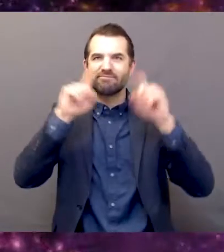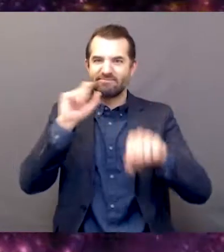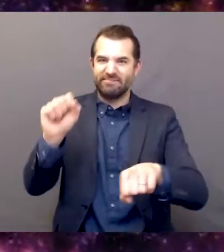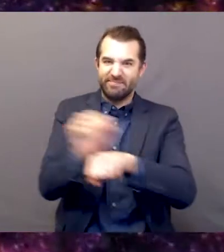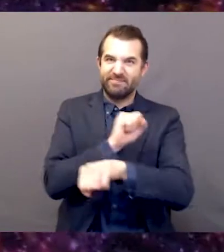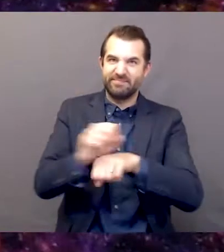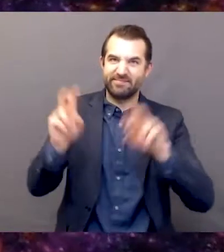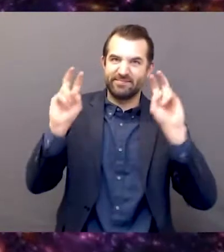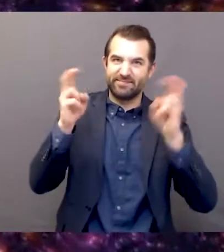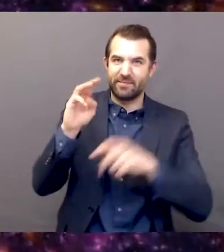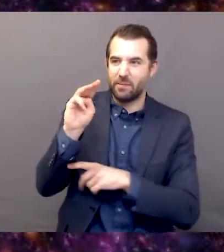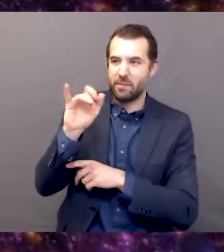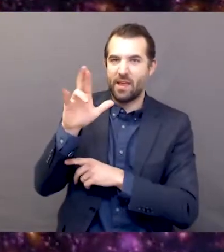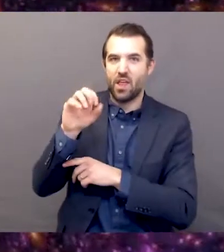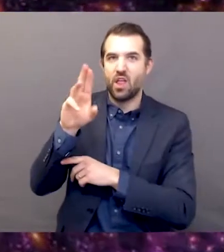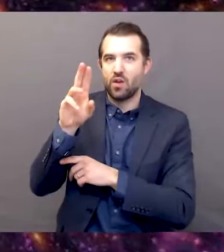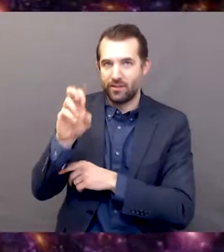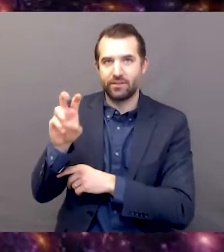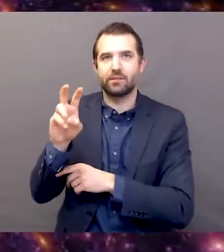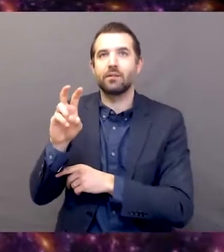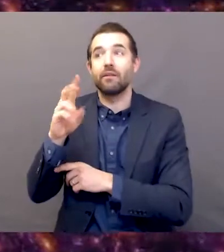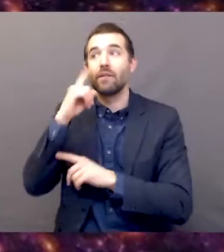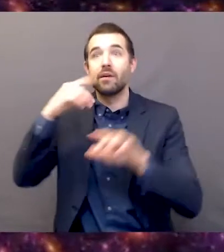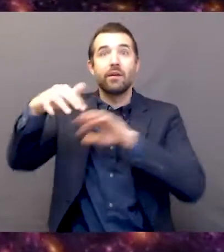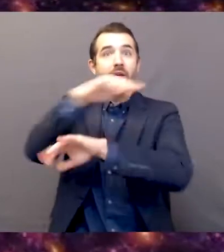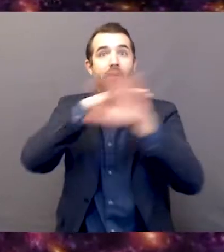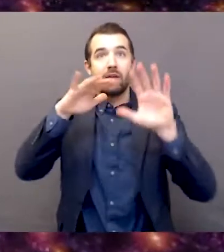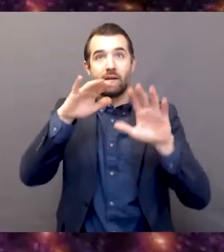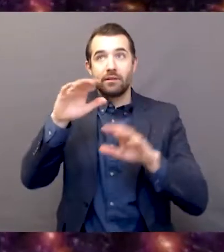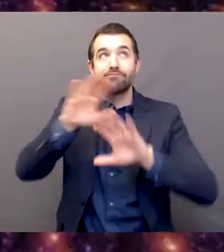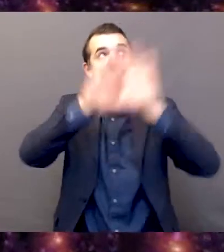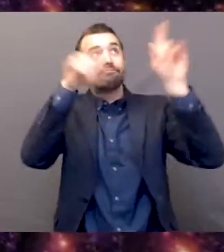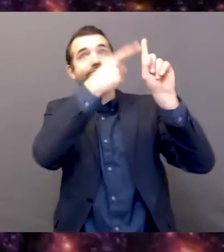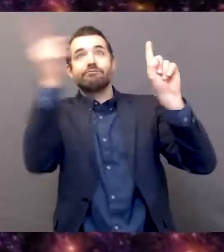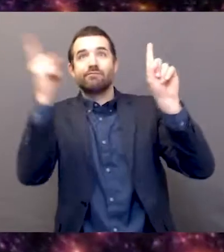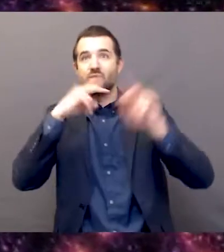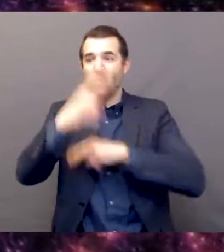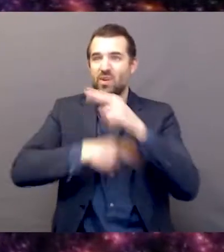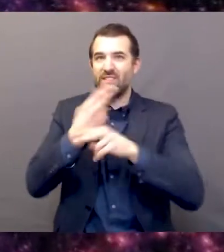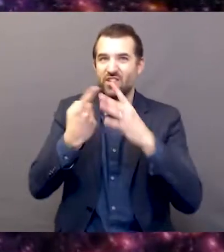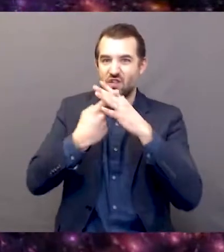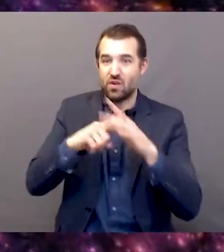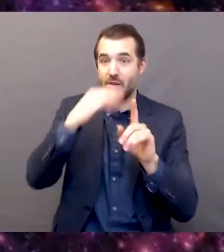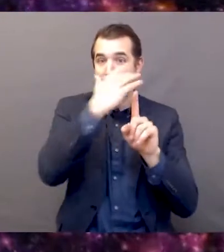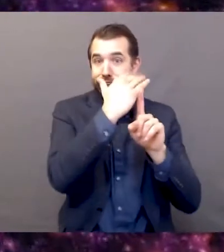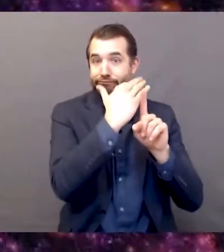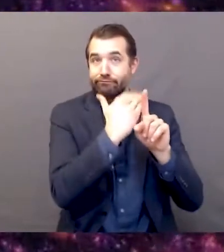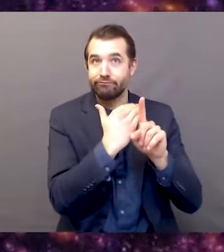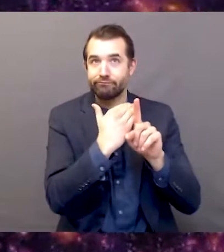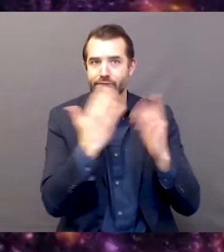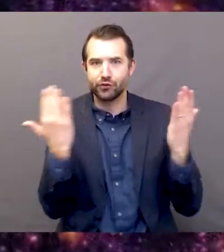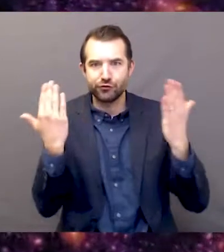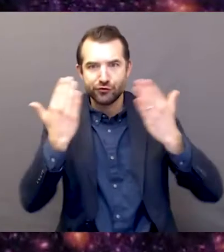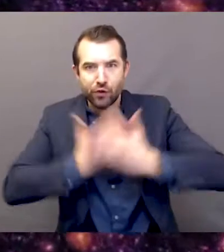microwave background over the entire sky. As the universe continued to expand and cool, we entered the dark ages before the